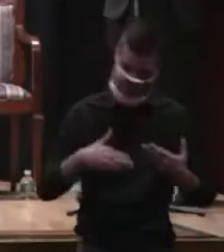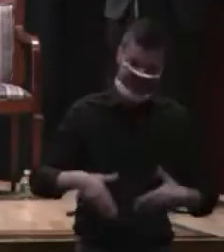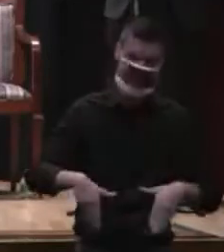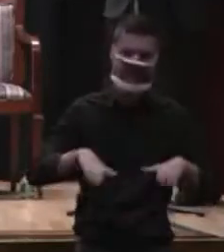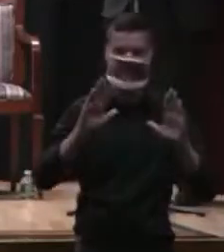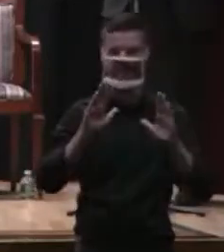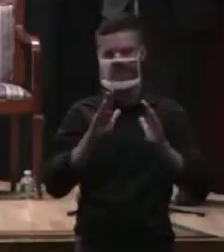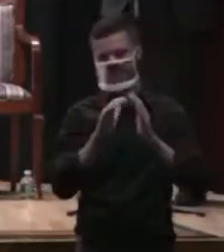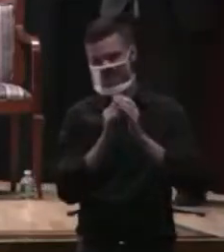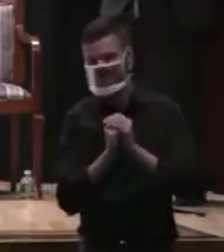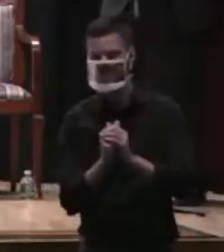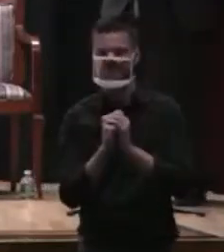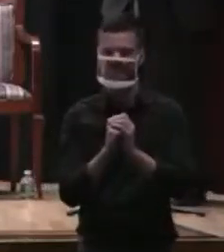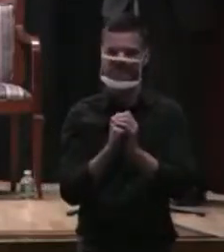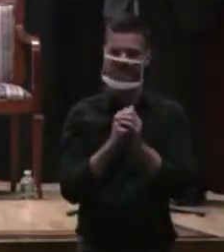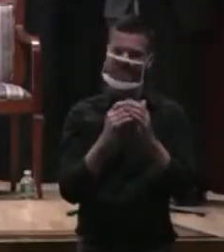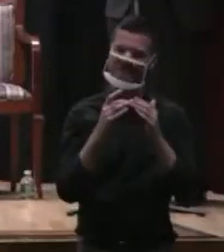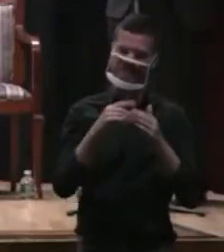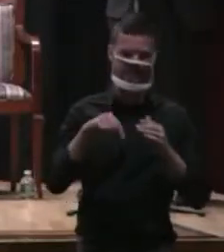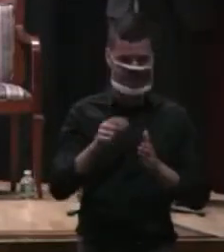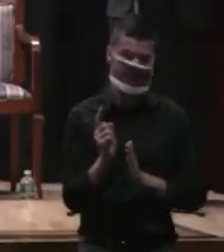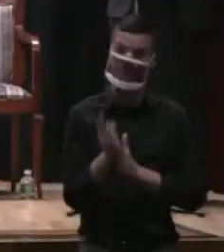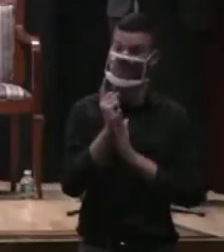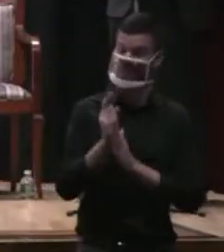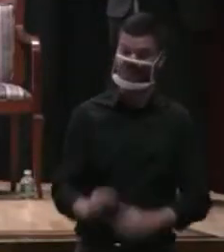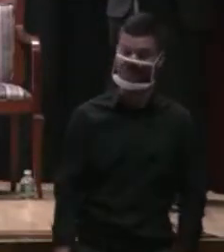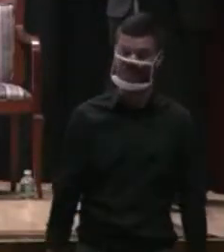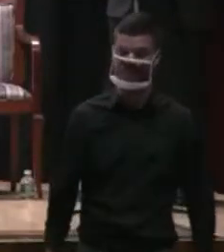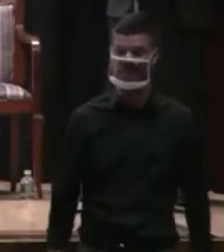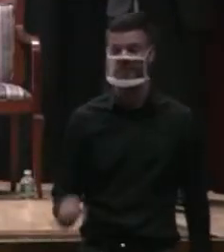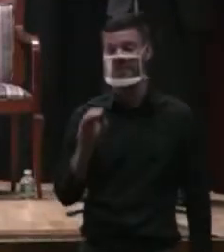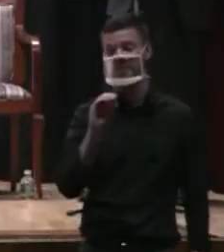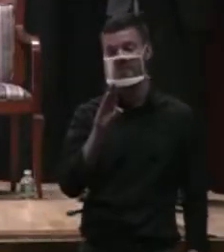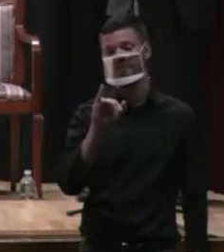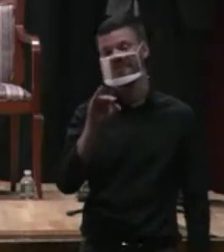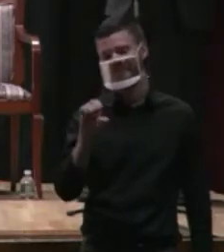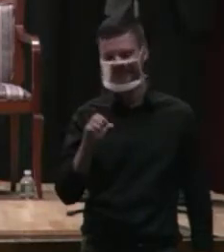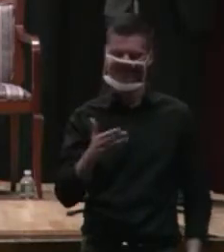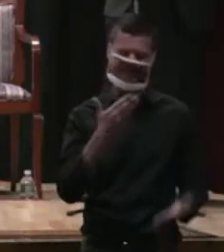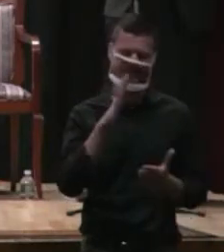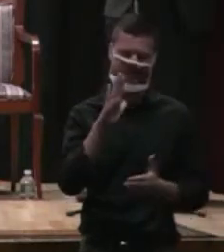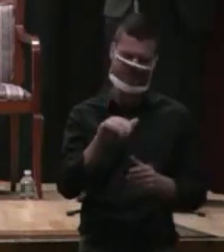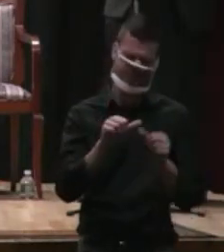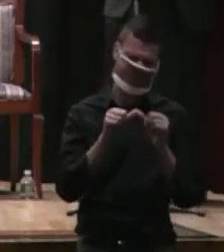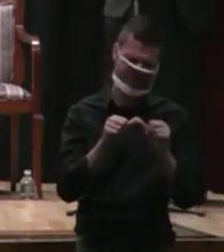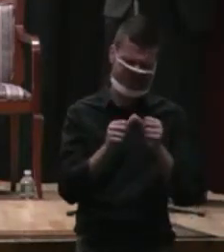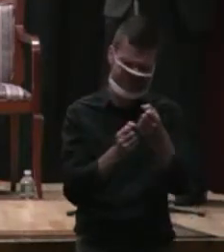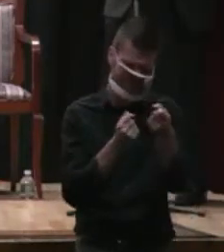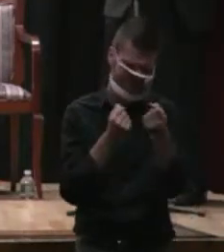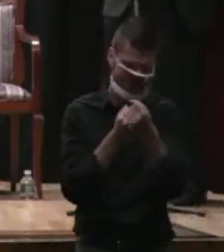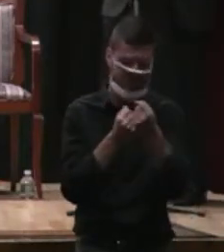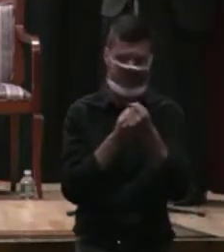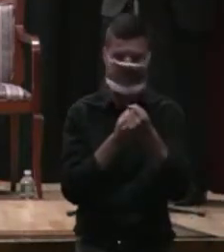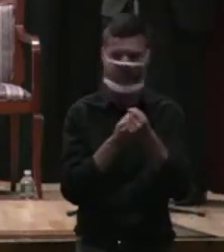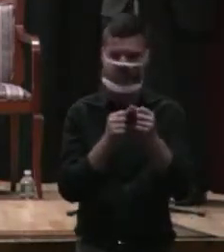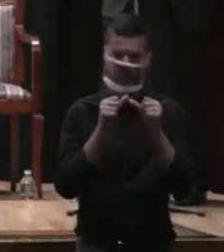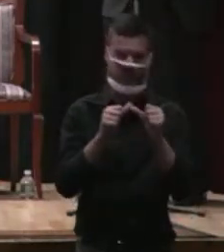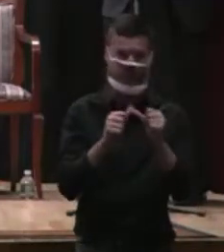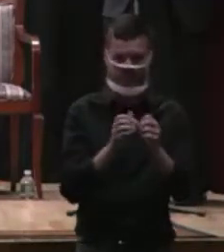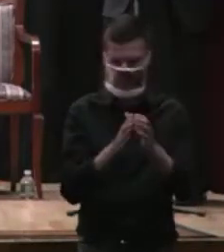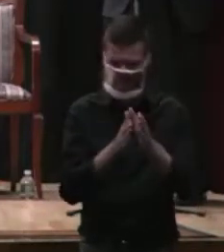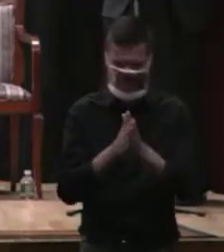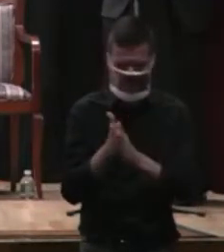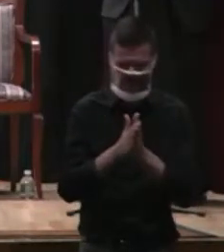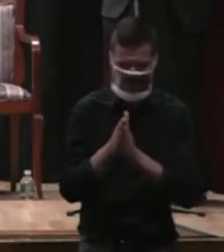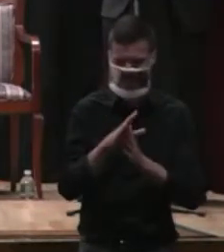and prayers have led her to this moment. To Obi, thank you for your unwavering support, keeping me motivated and